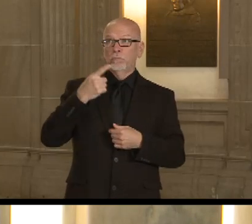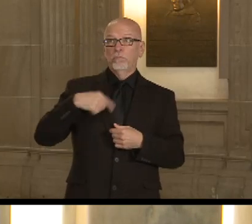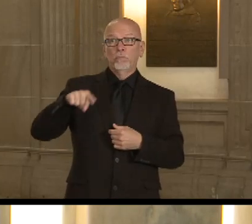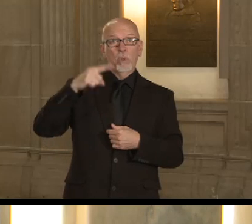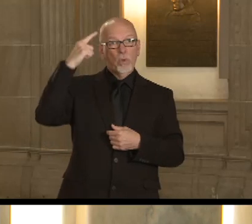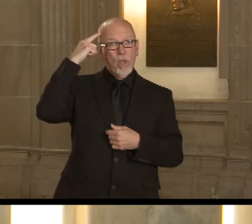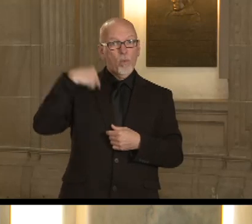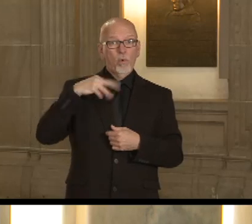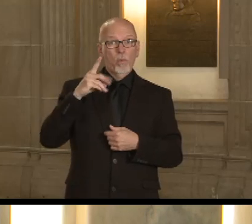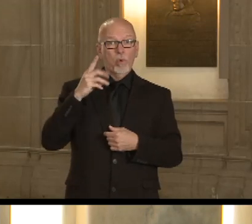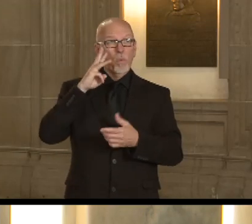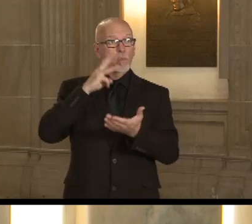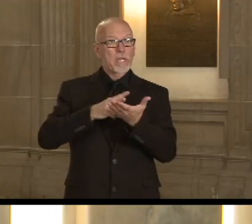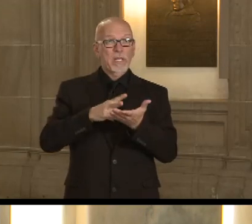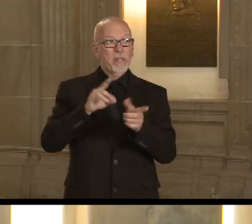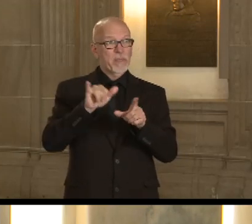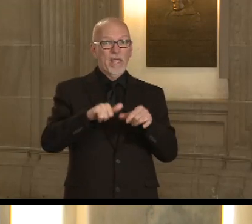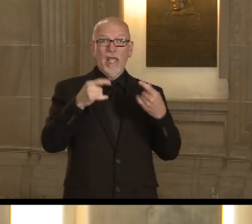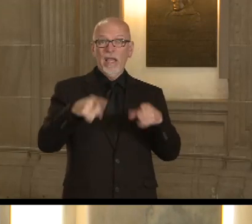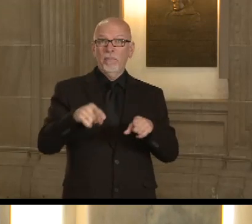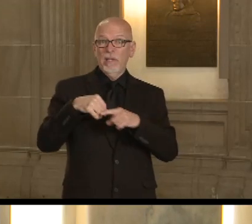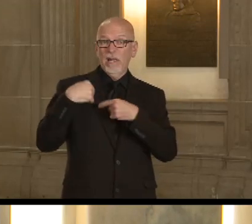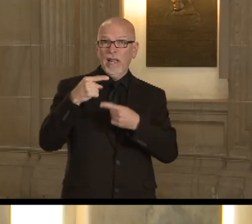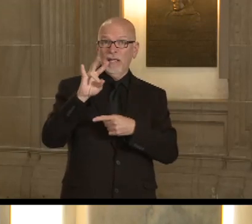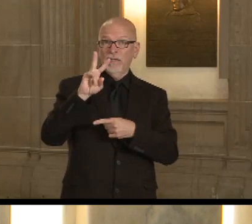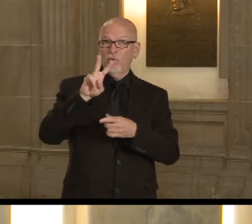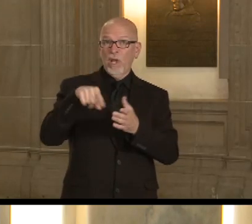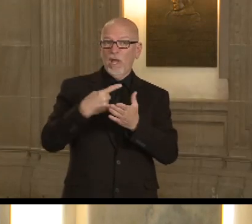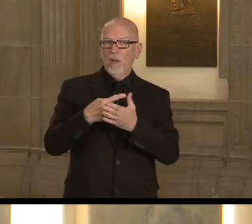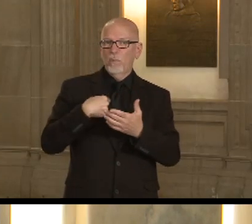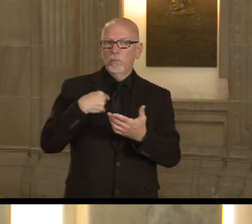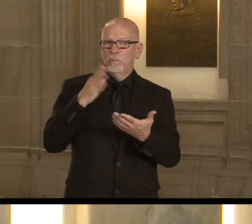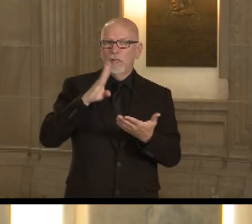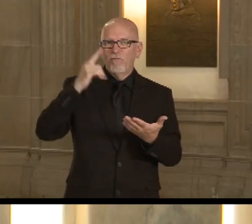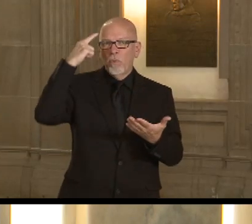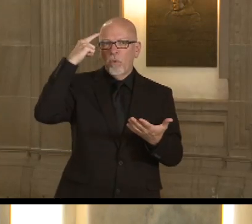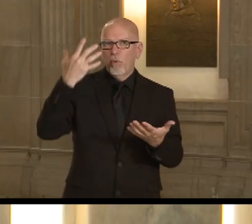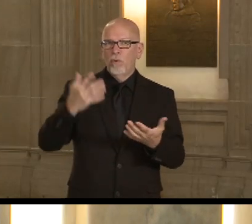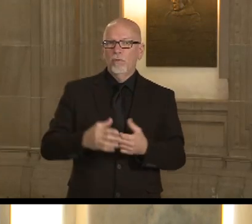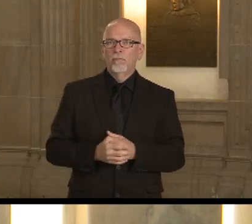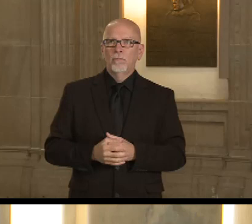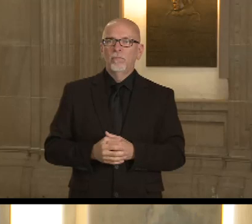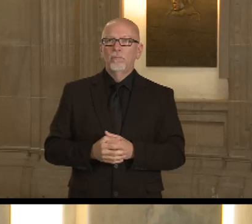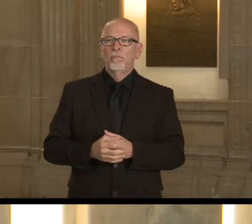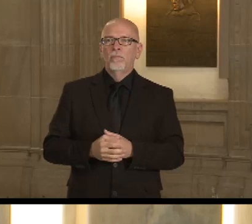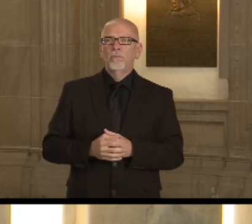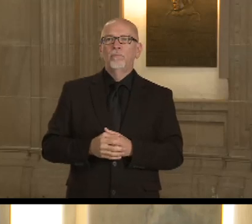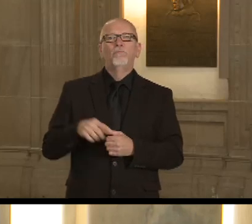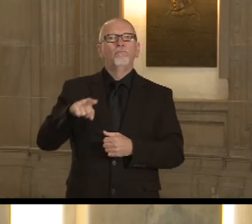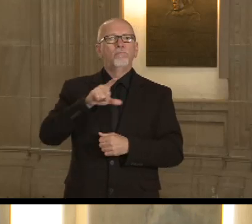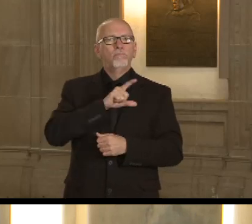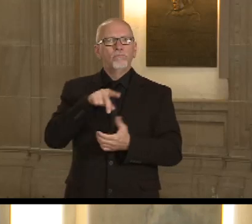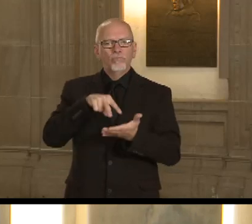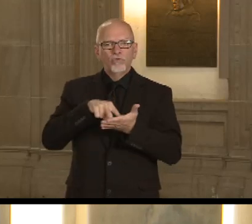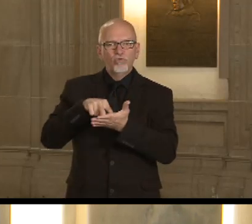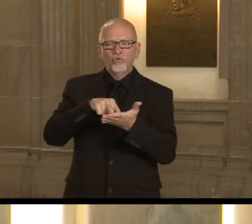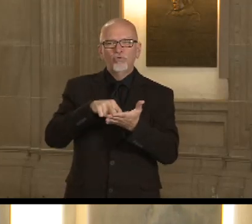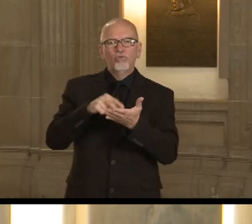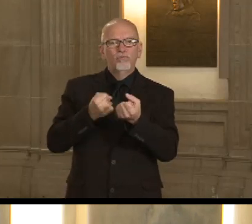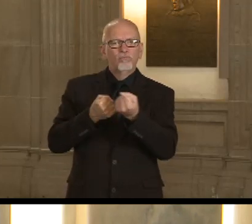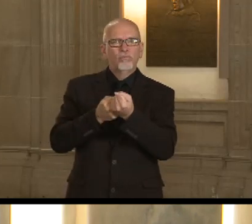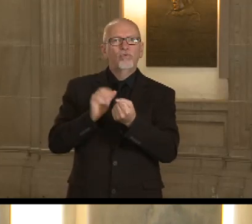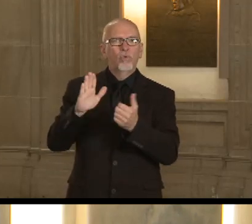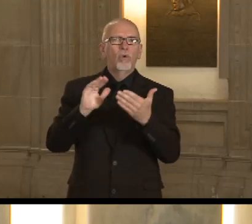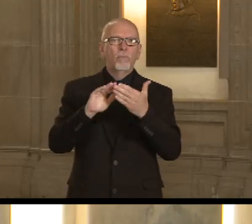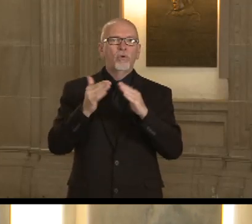we would witness what occurred over these last 72 hours. You stood with and for your